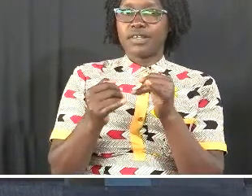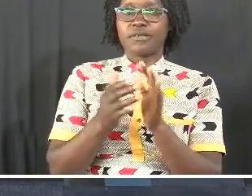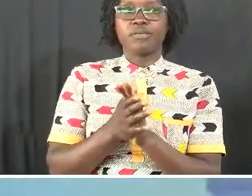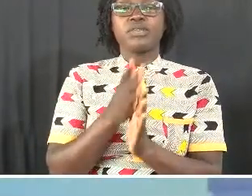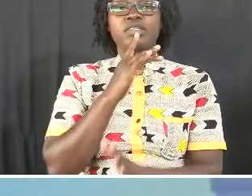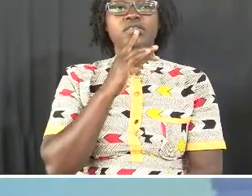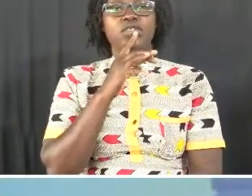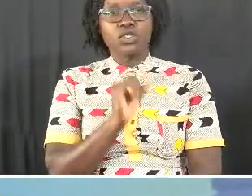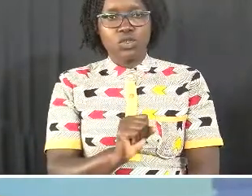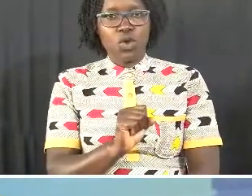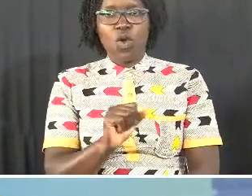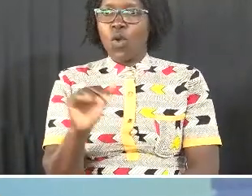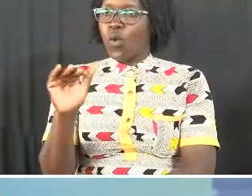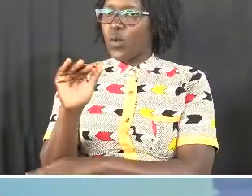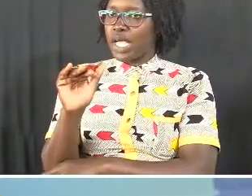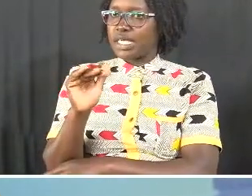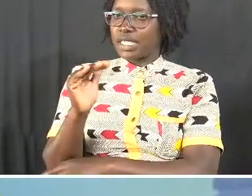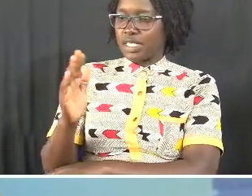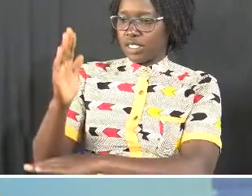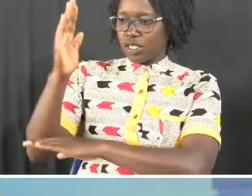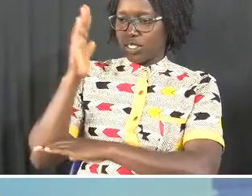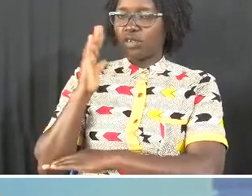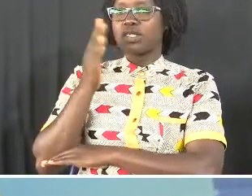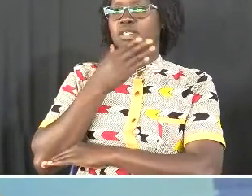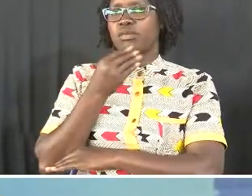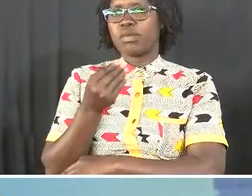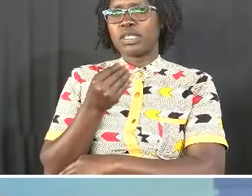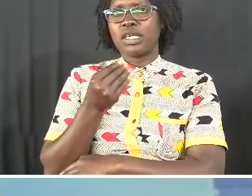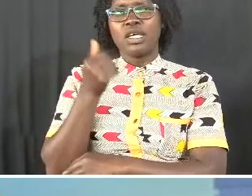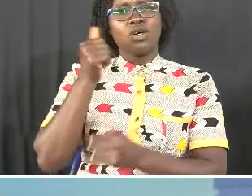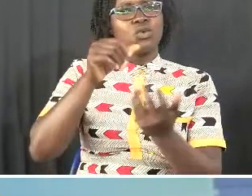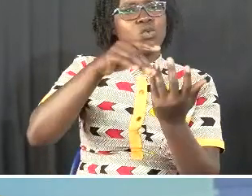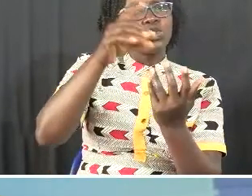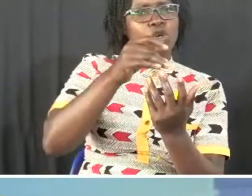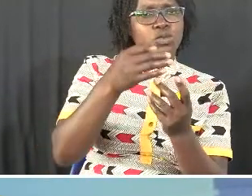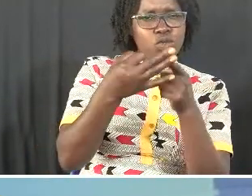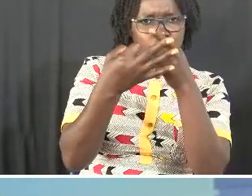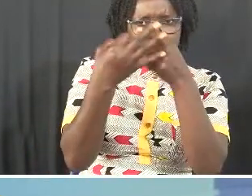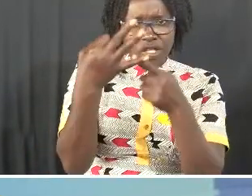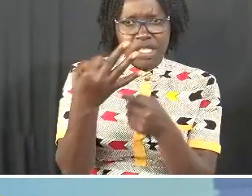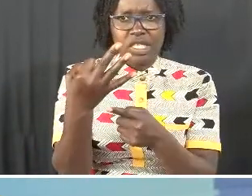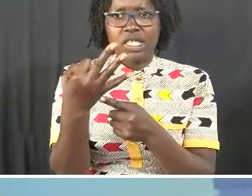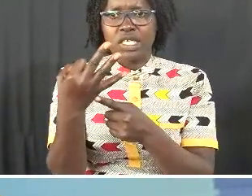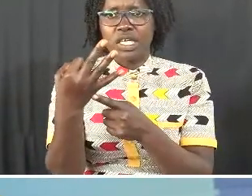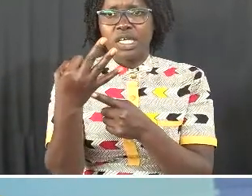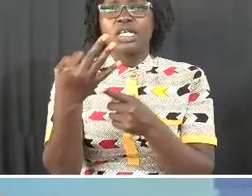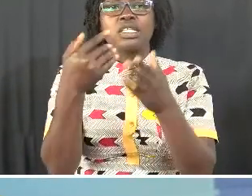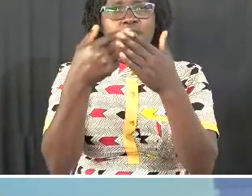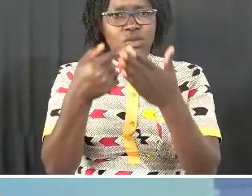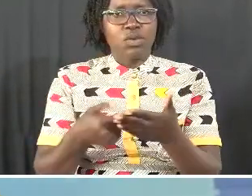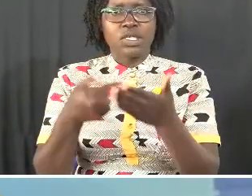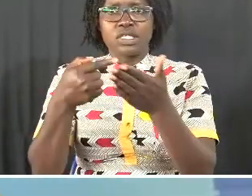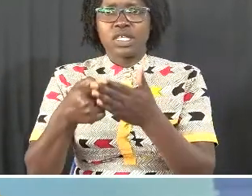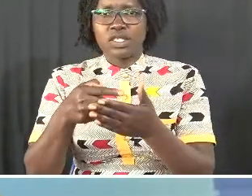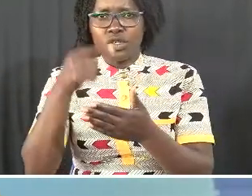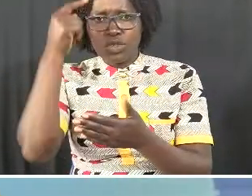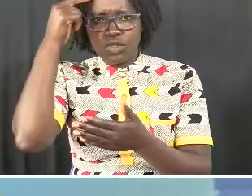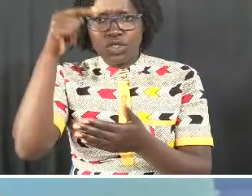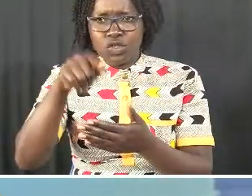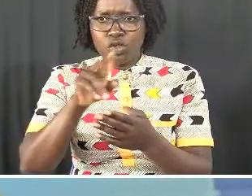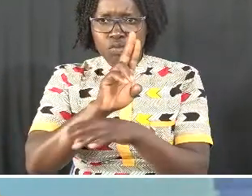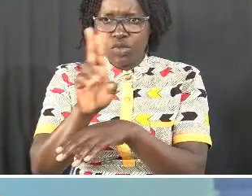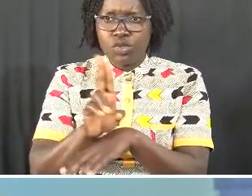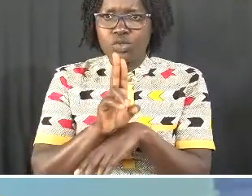And so we asked the security men, "Which options of these people who are discussing in their house do you think should be